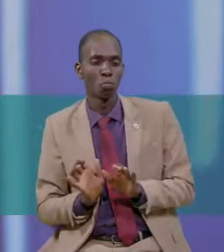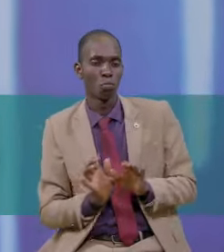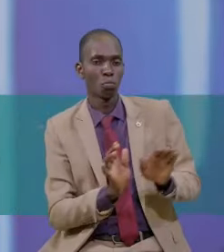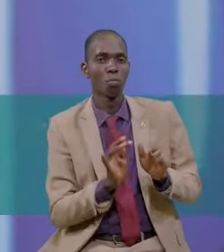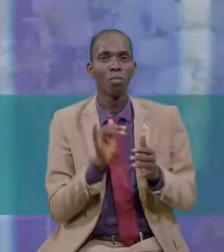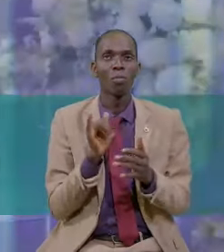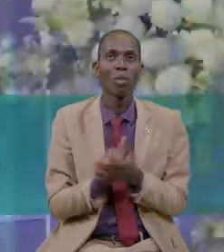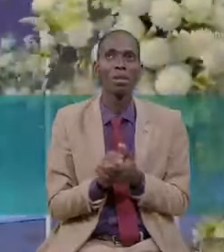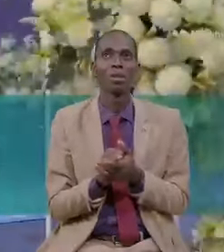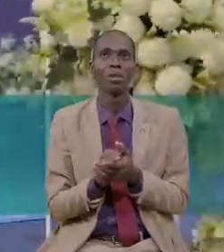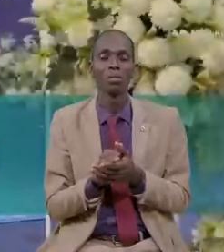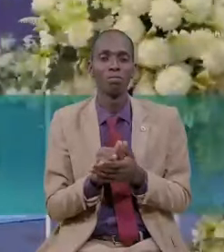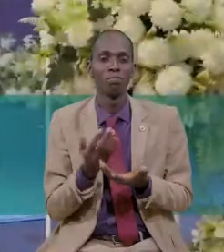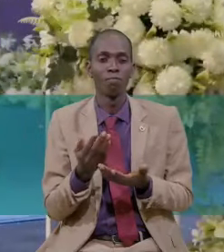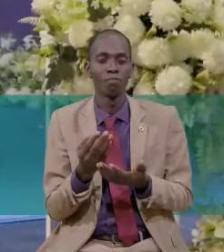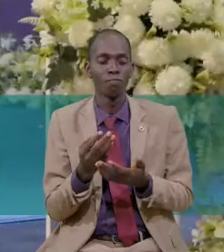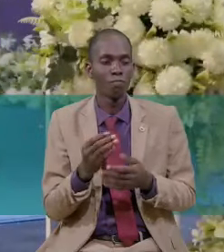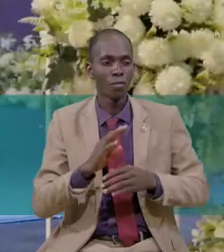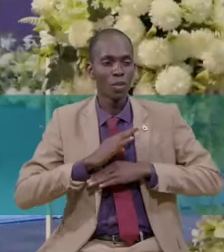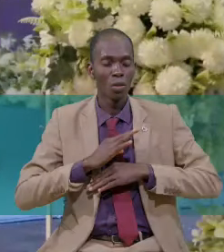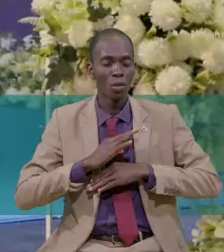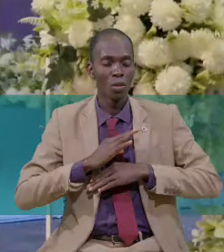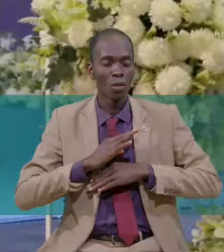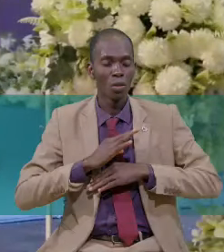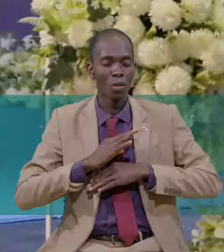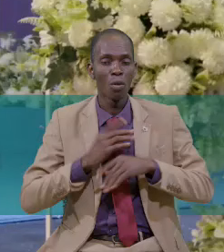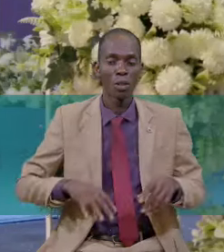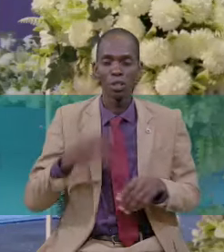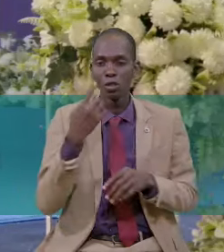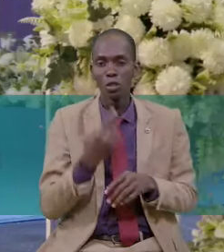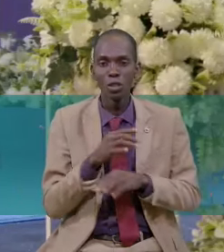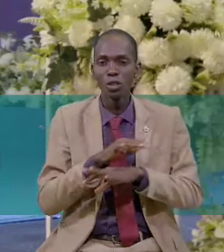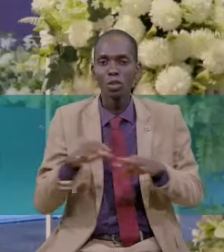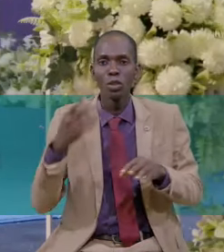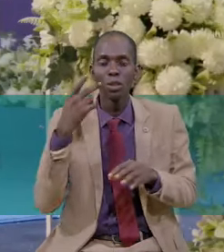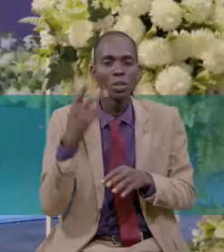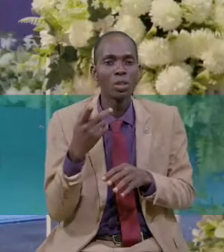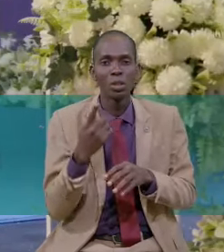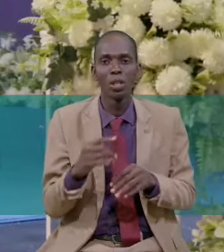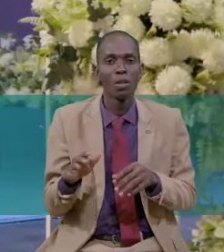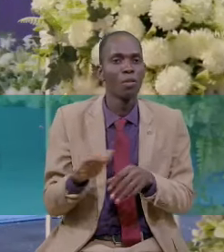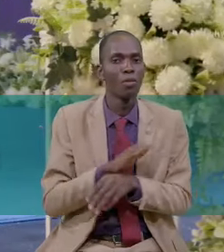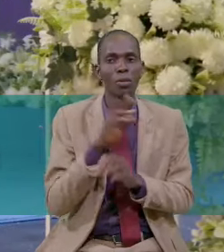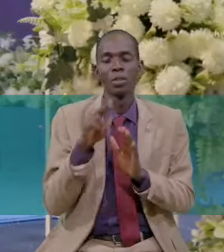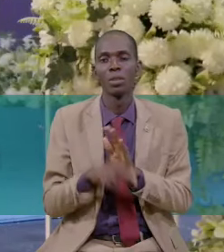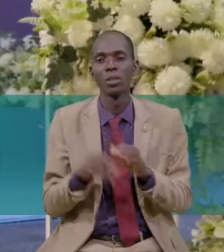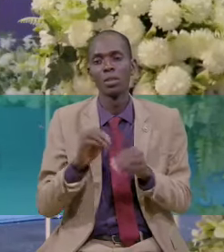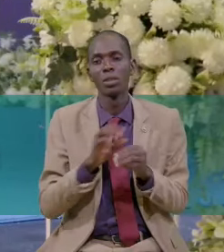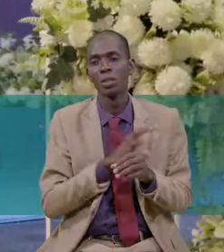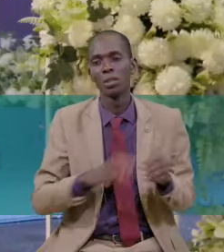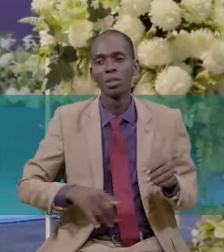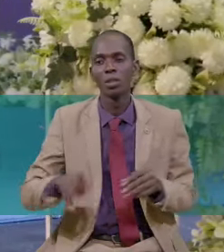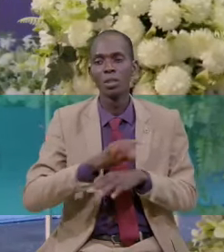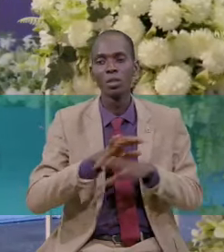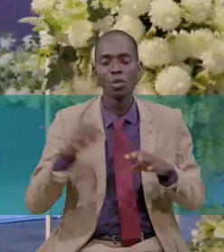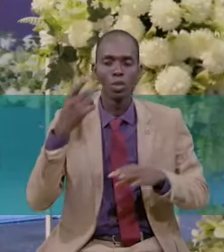Christ alone. They don't see the fullness in Christ. They don't see the joy in Christ. They